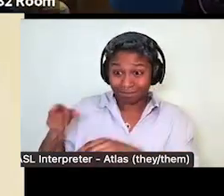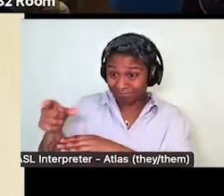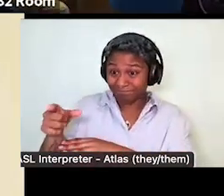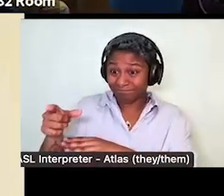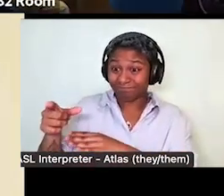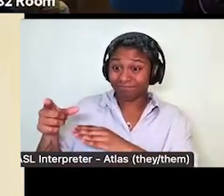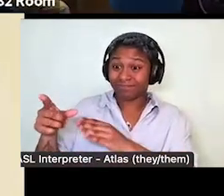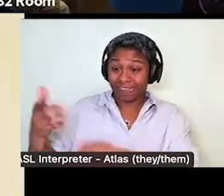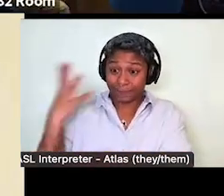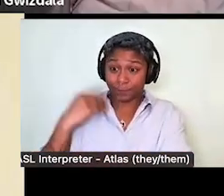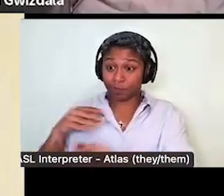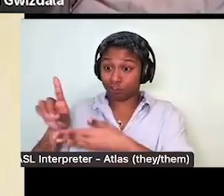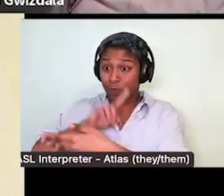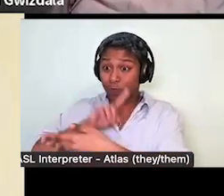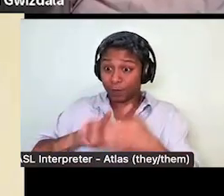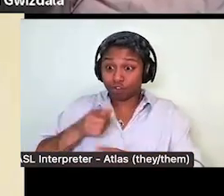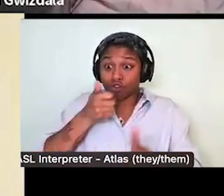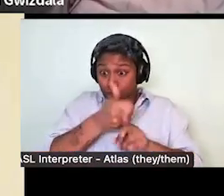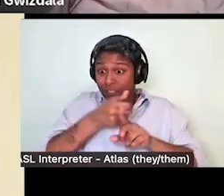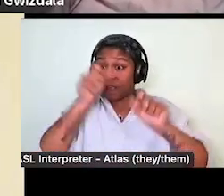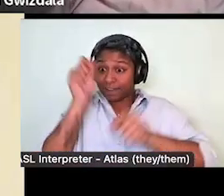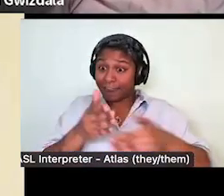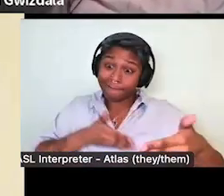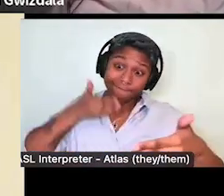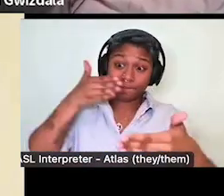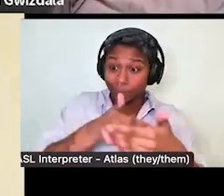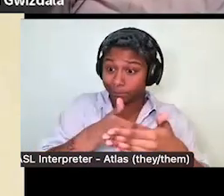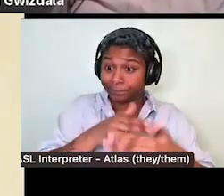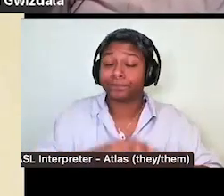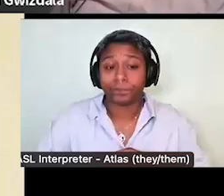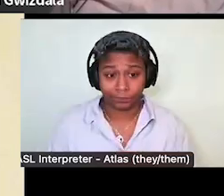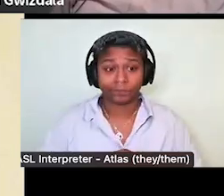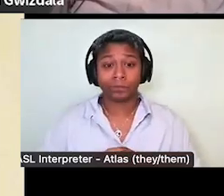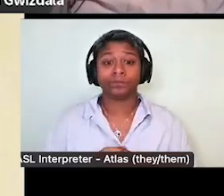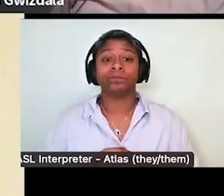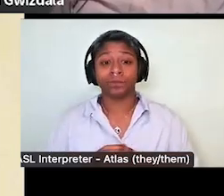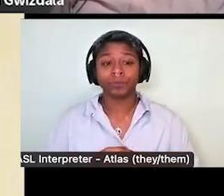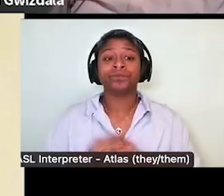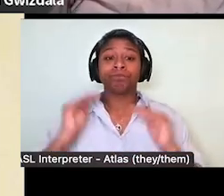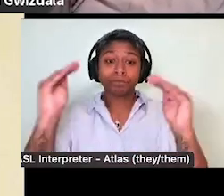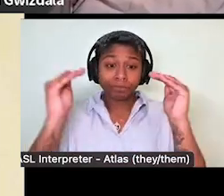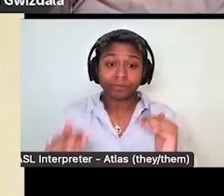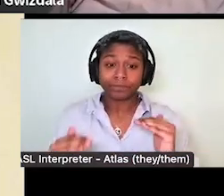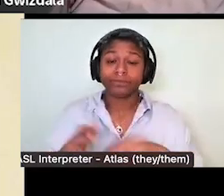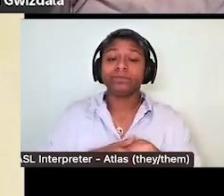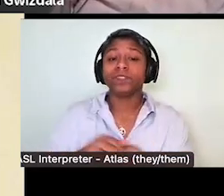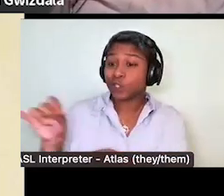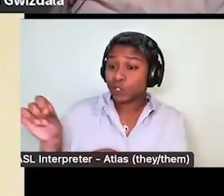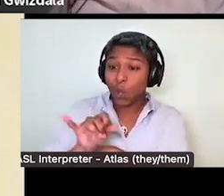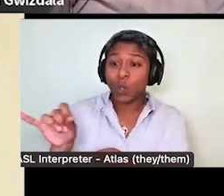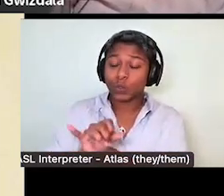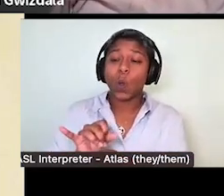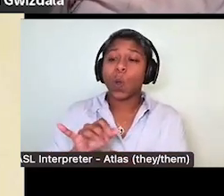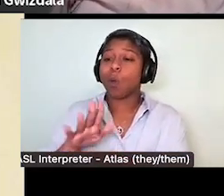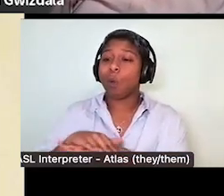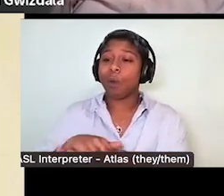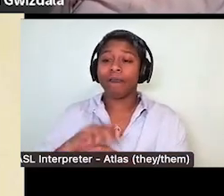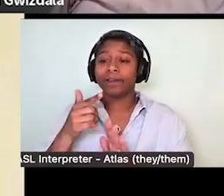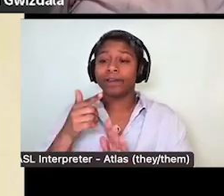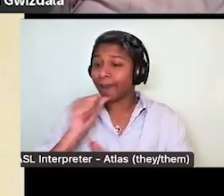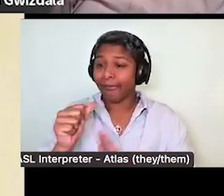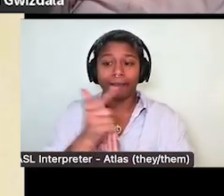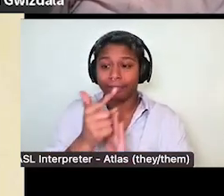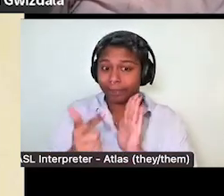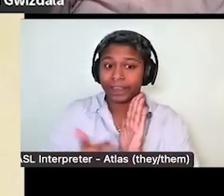It is also illegal to retaliate or harass someone because they protect their civil rights. That is also a violation of the